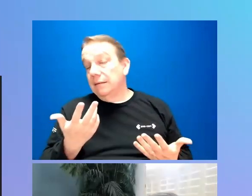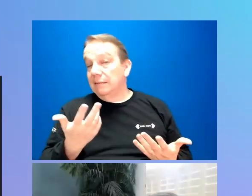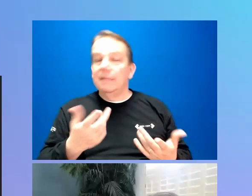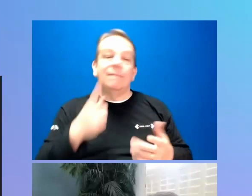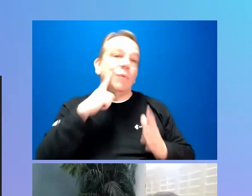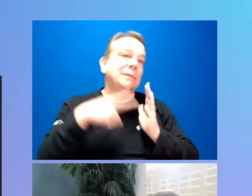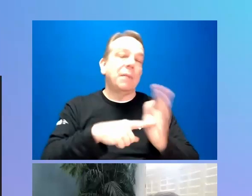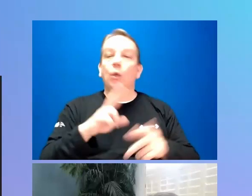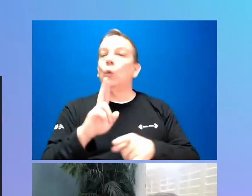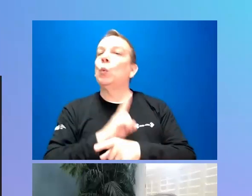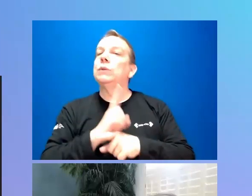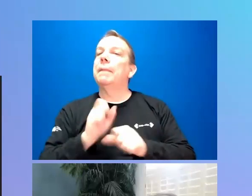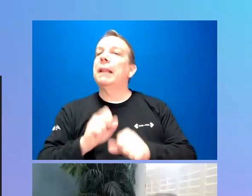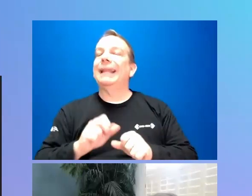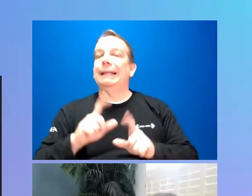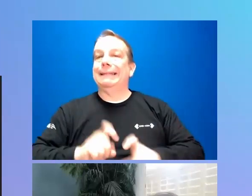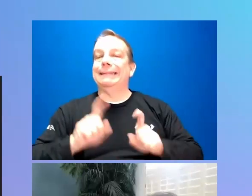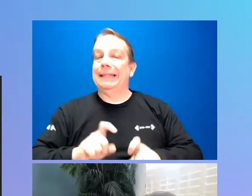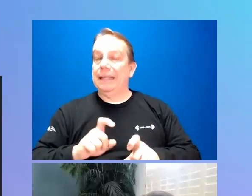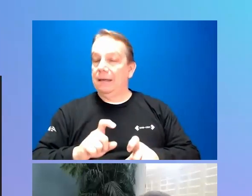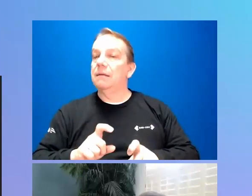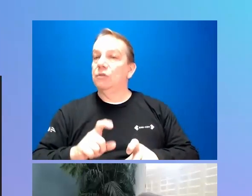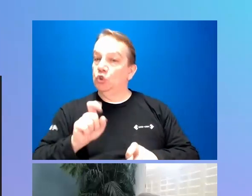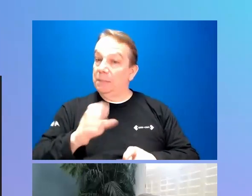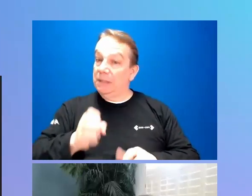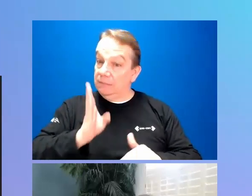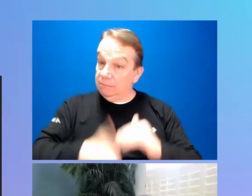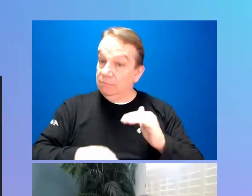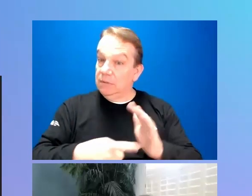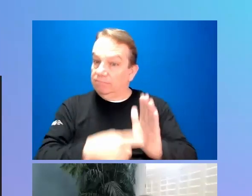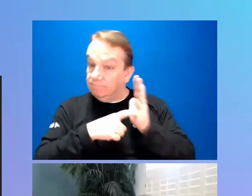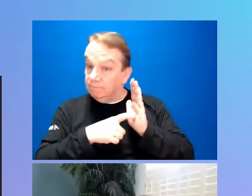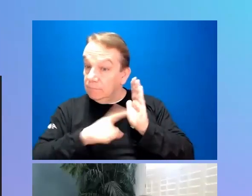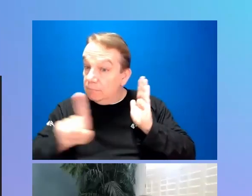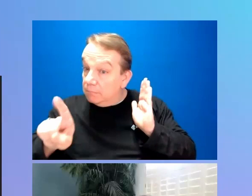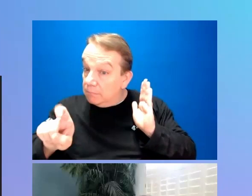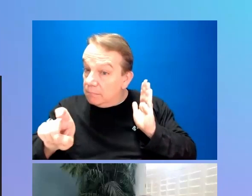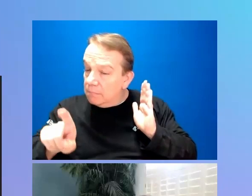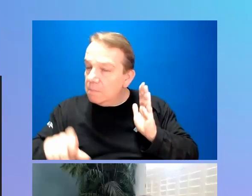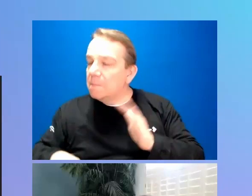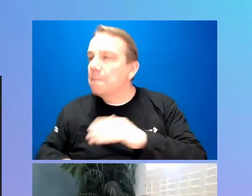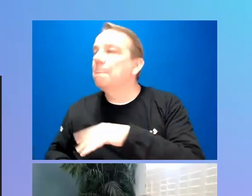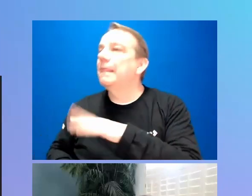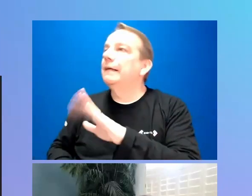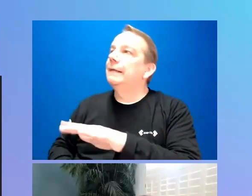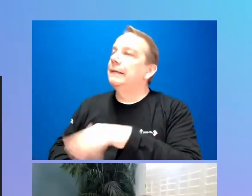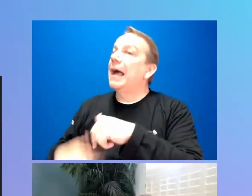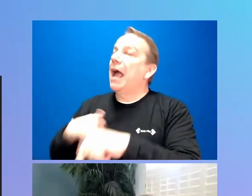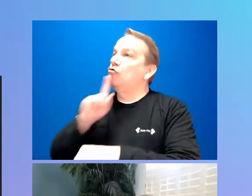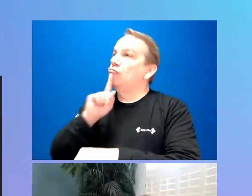completed as a requirement for WCAG 3? I really like that